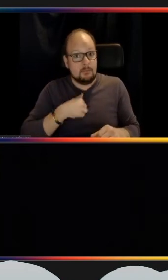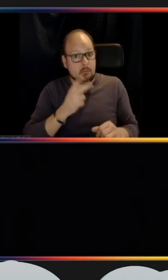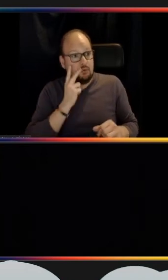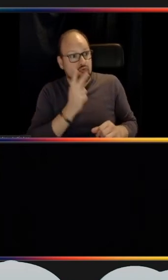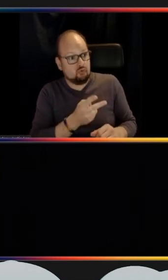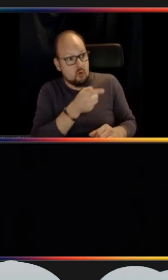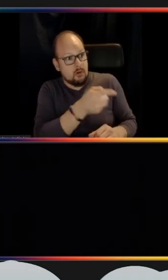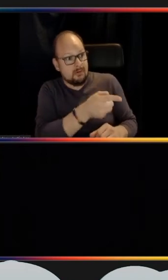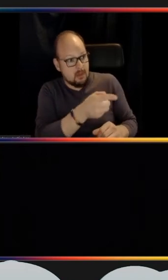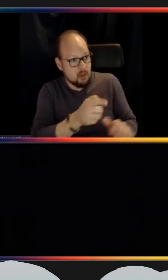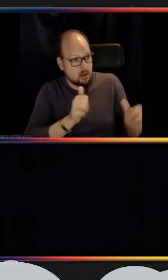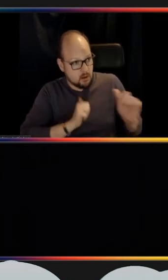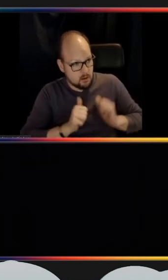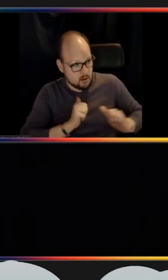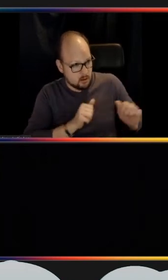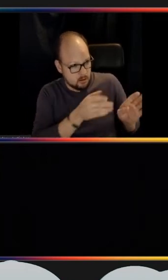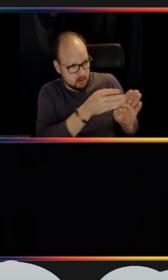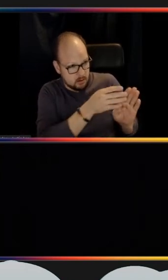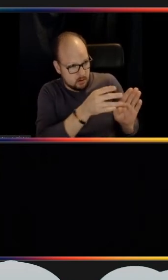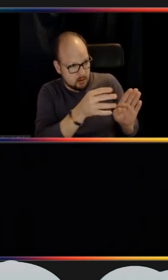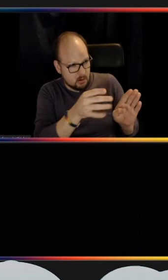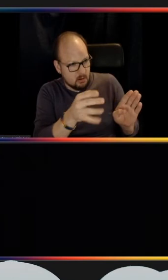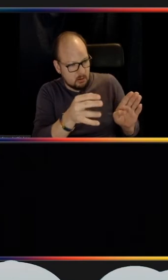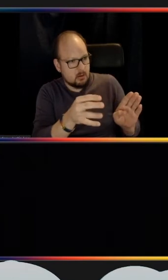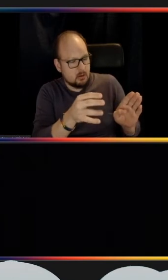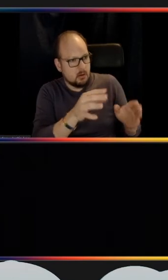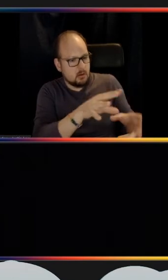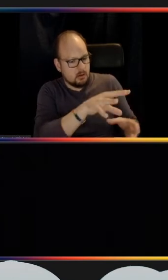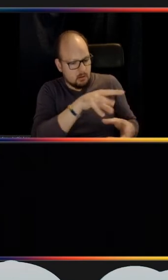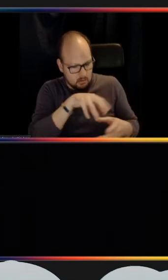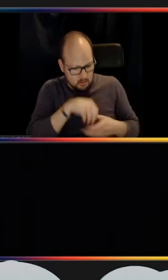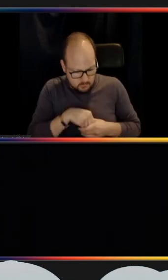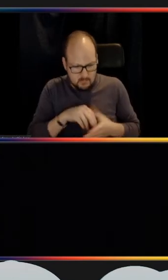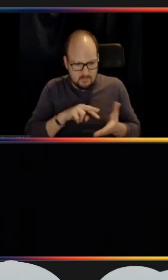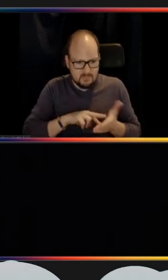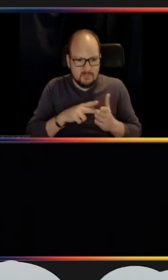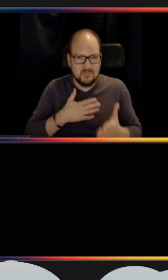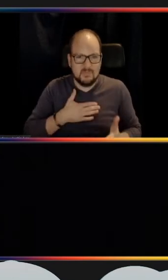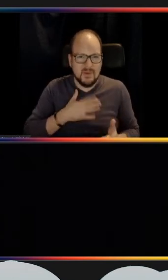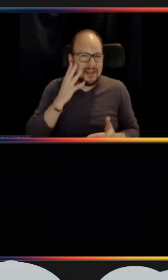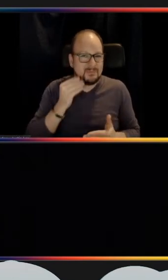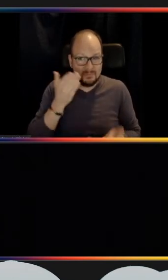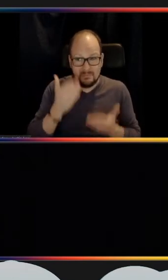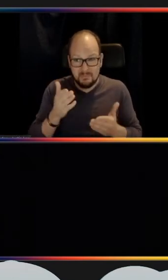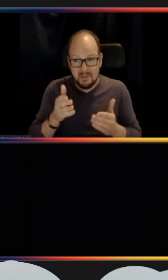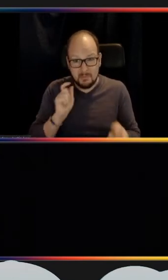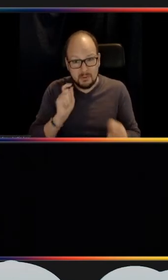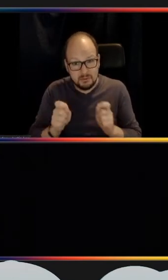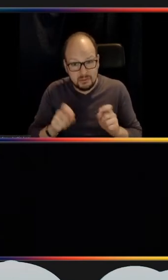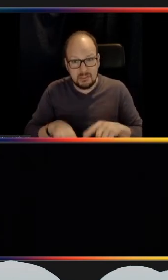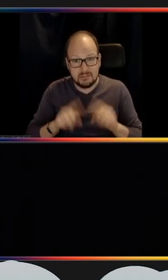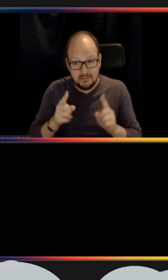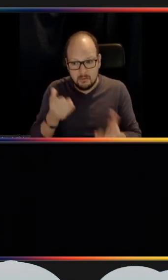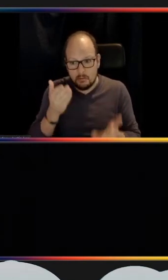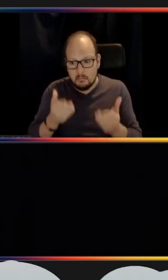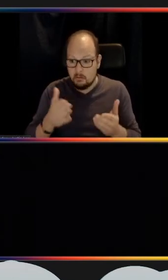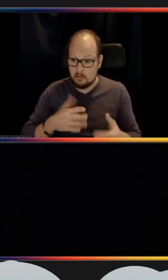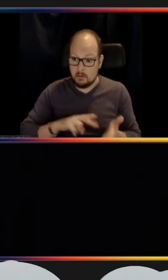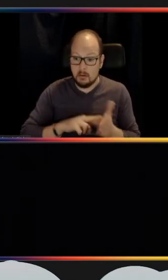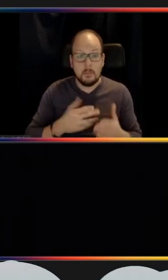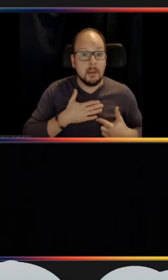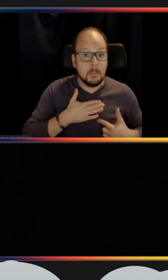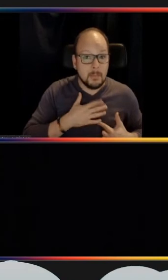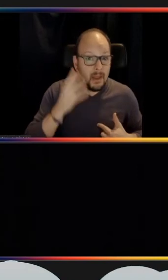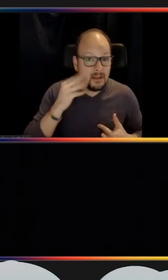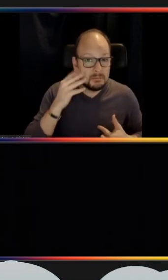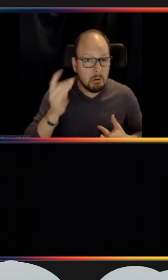show that I admired, things might have been different. And not to say that my experiences were horrific or anything, they were totally lovely in their